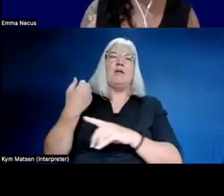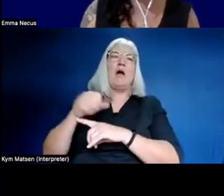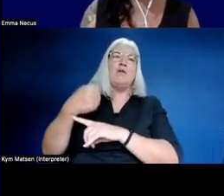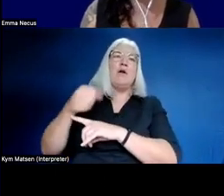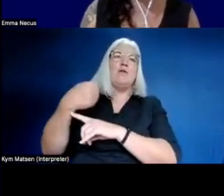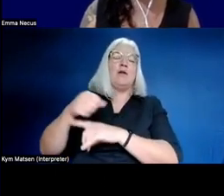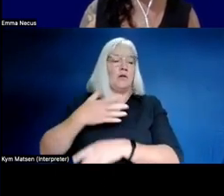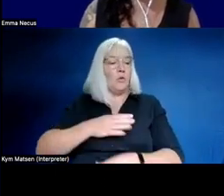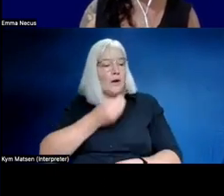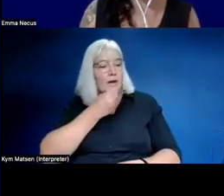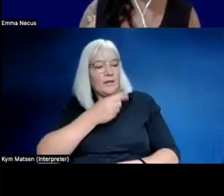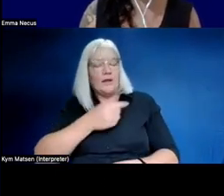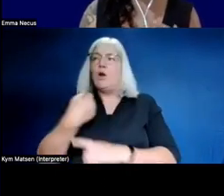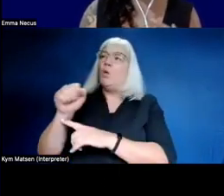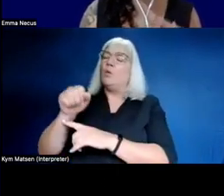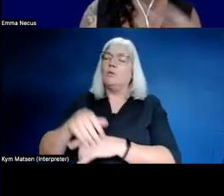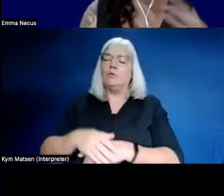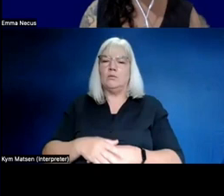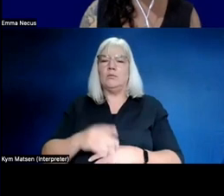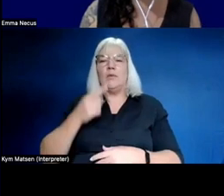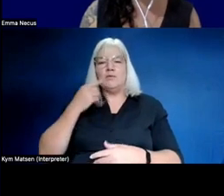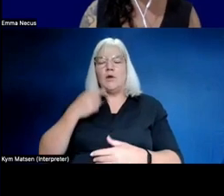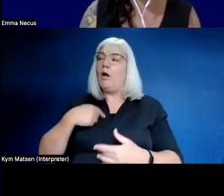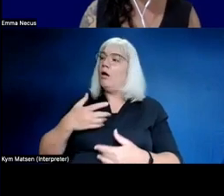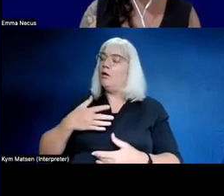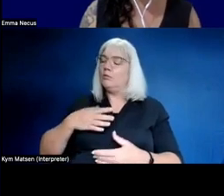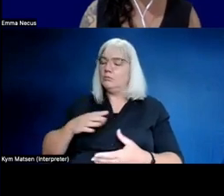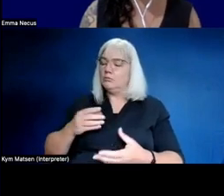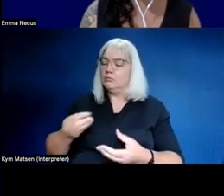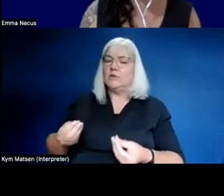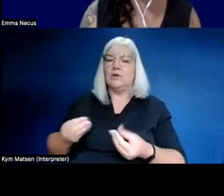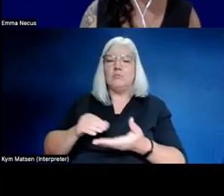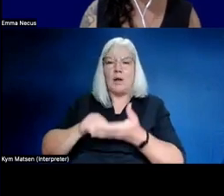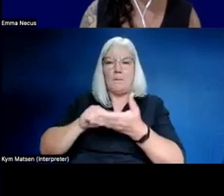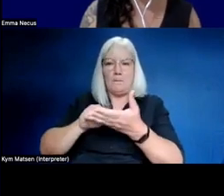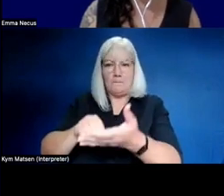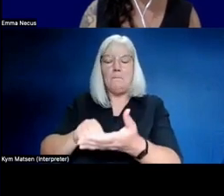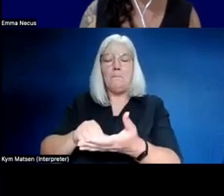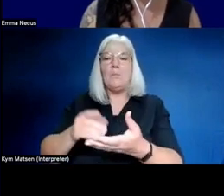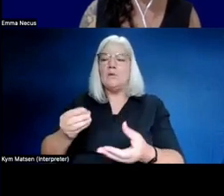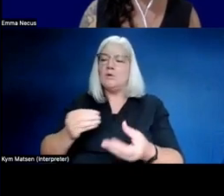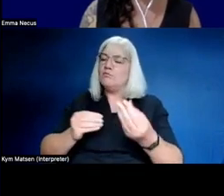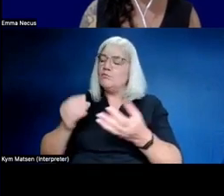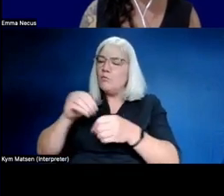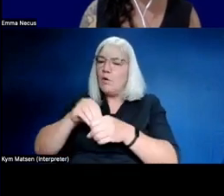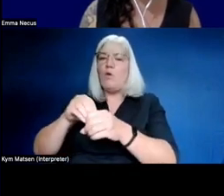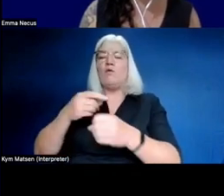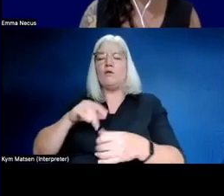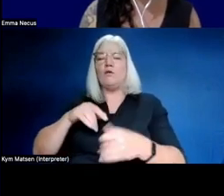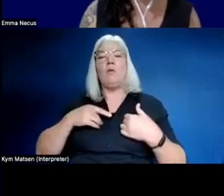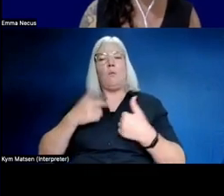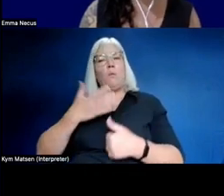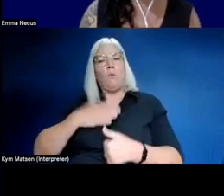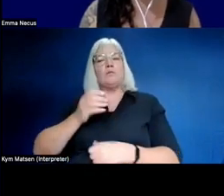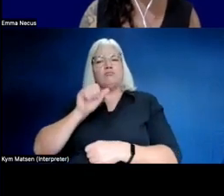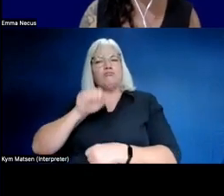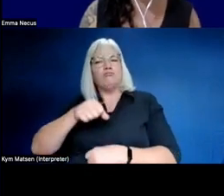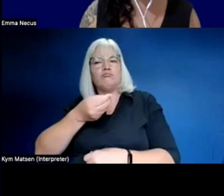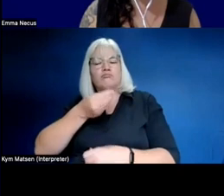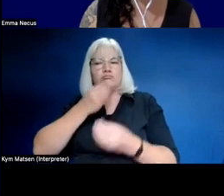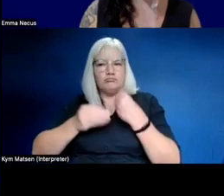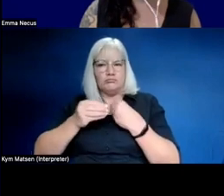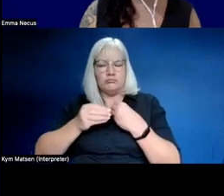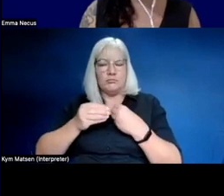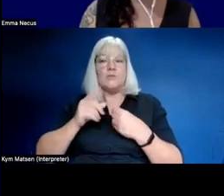No. And Zoe has a predictable routine. We get up, we go to the fridge, we make a choice of